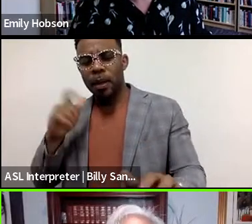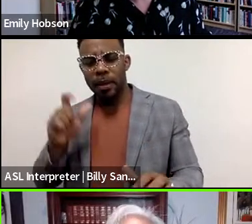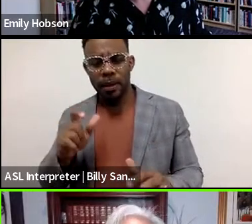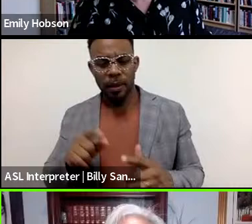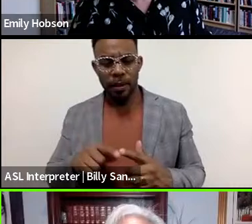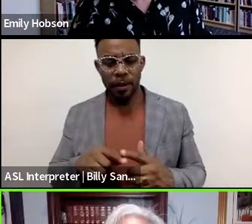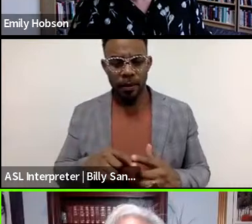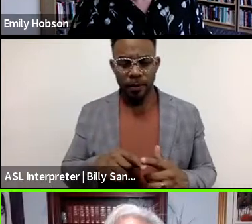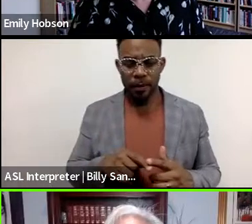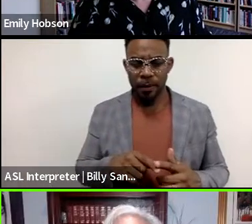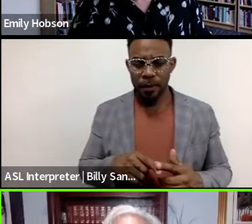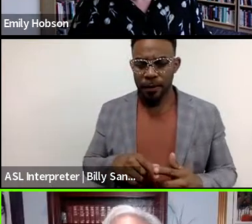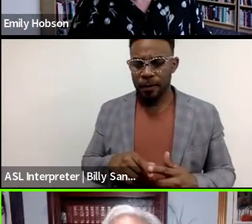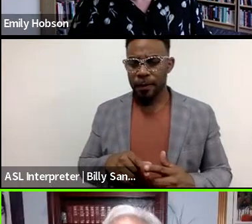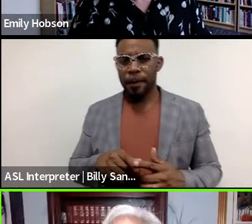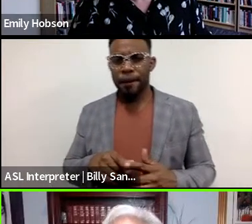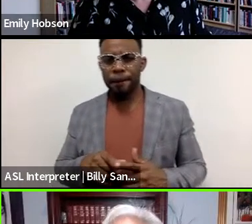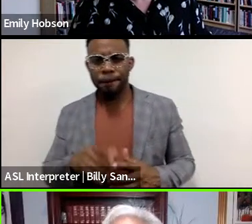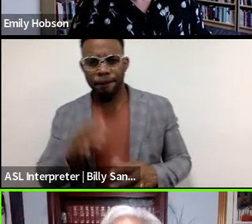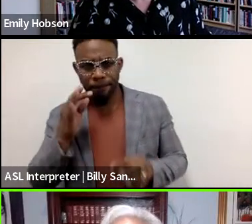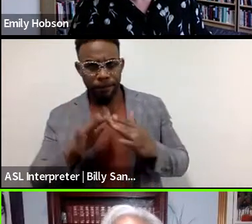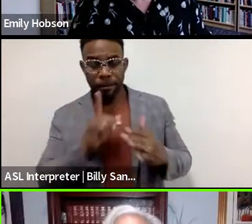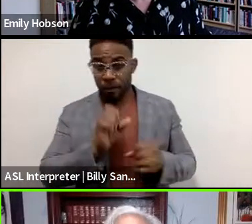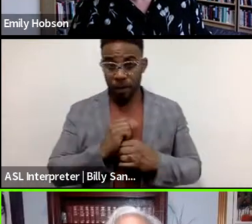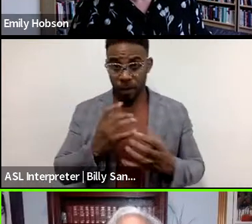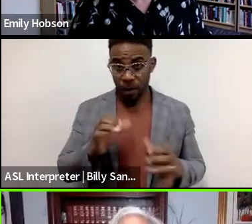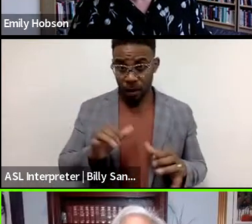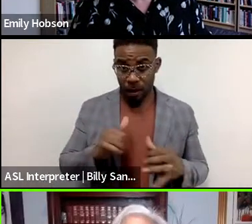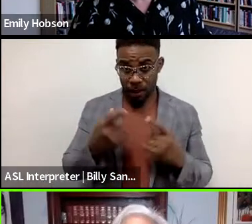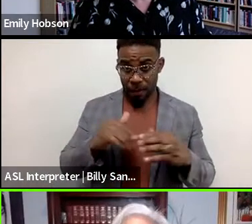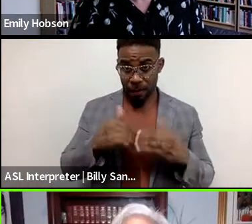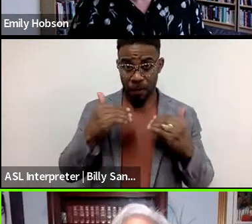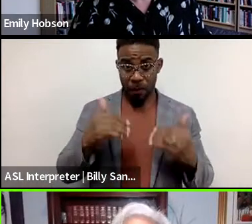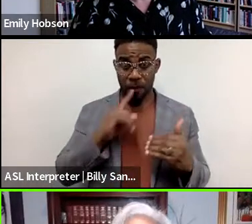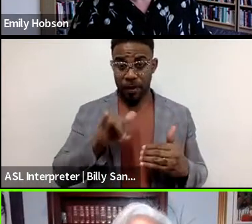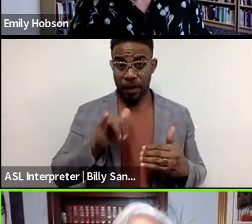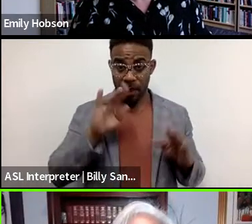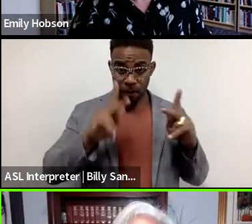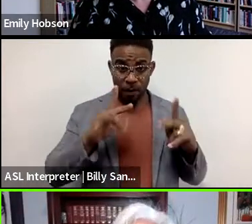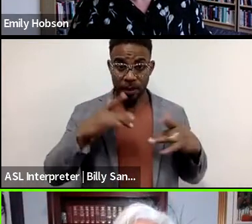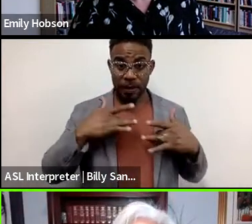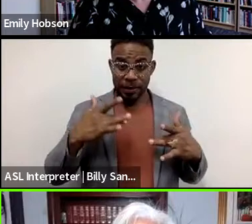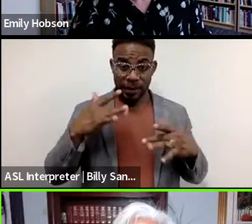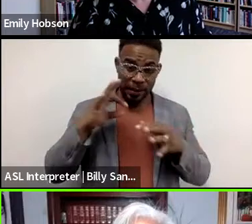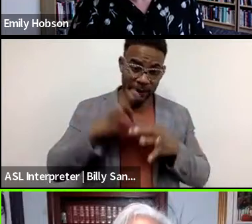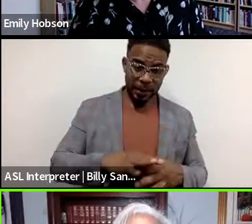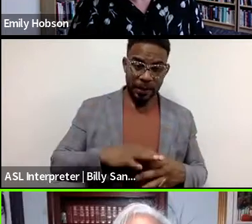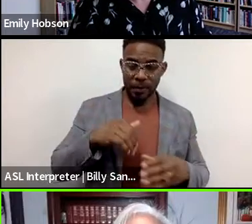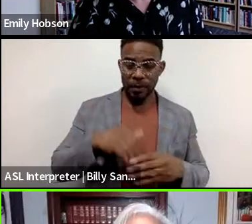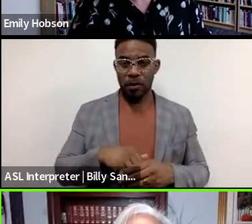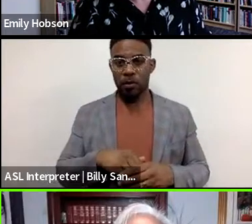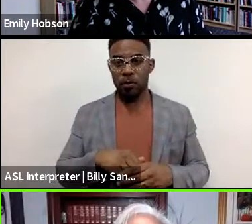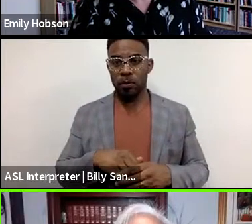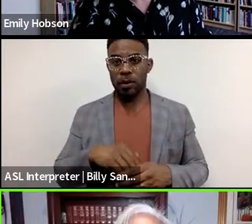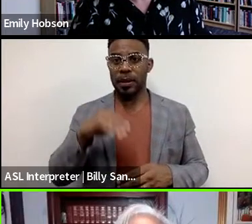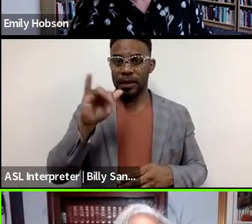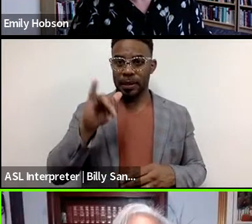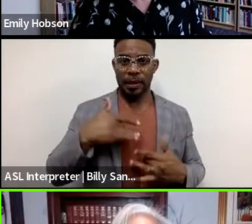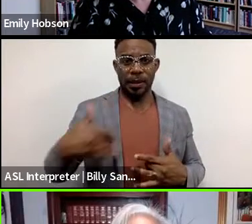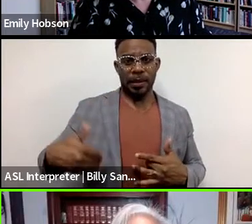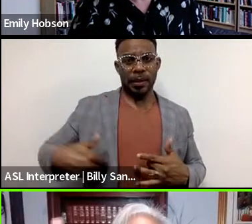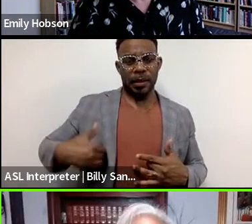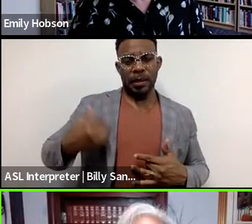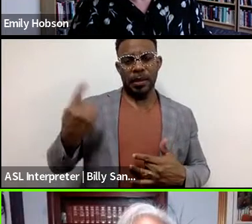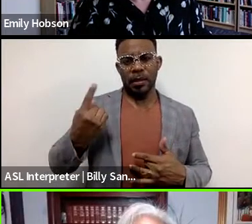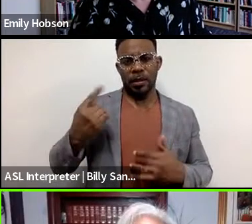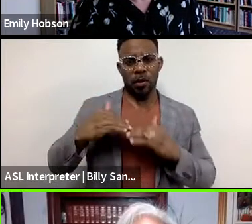the faith communities that really, one of the things that happened in the movement is that folks tapped into that sense of